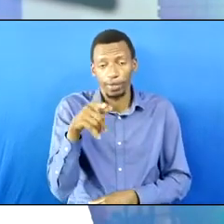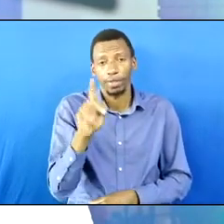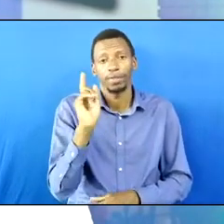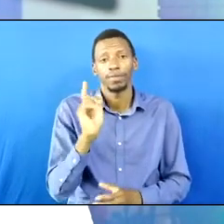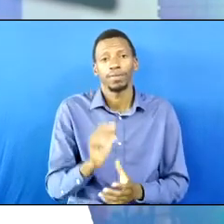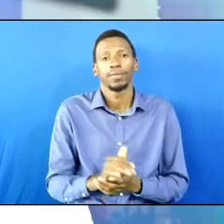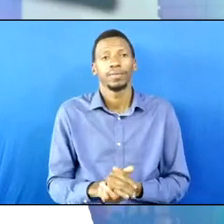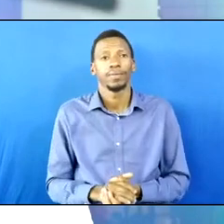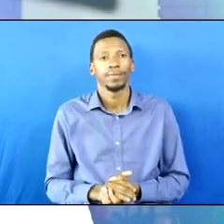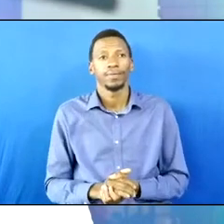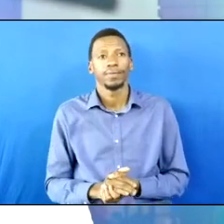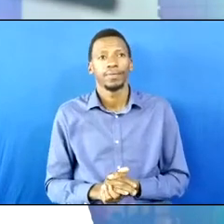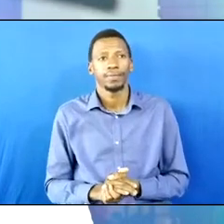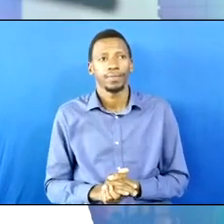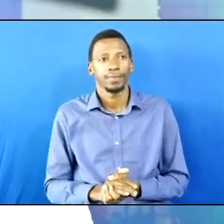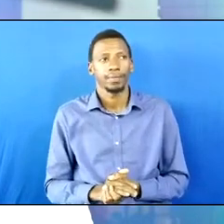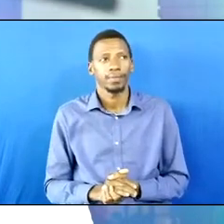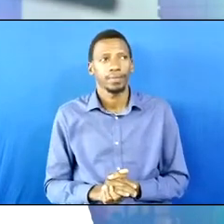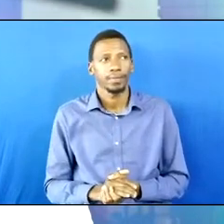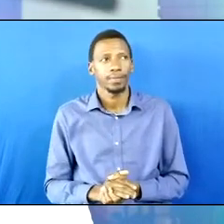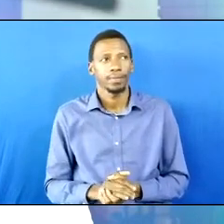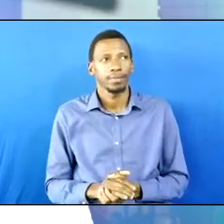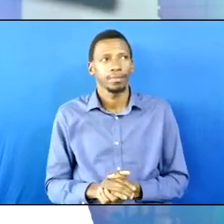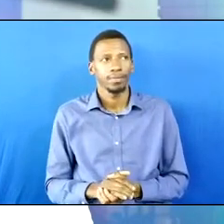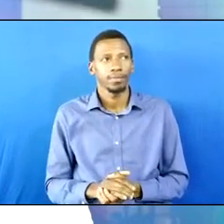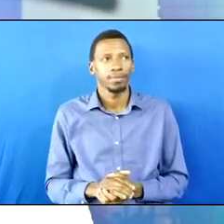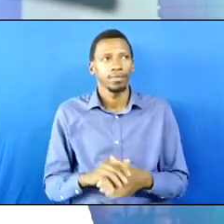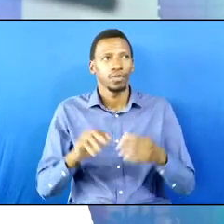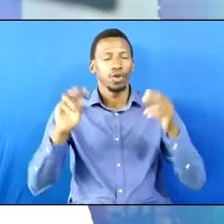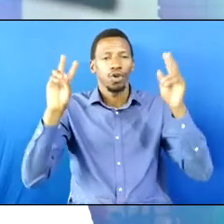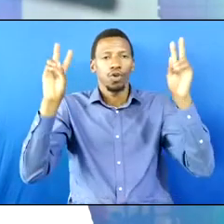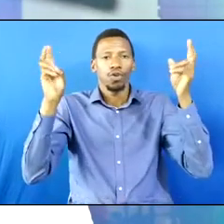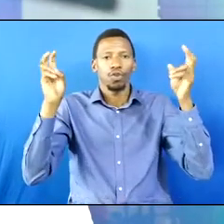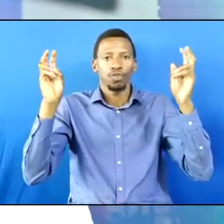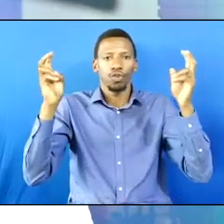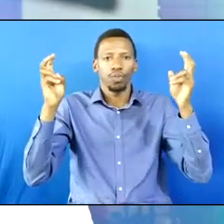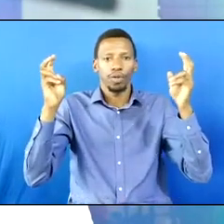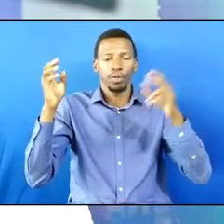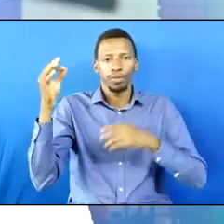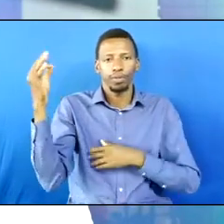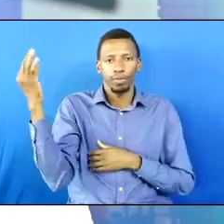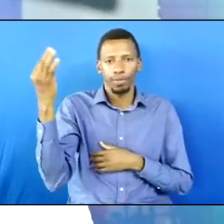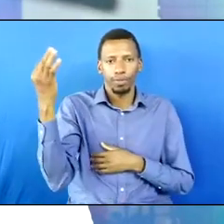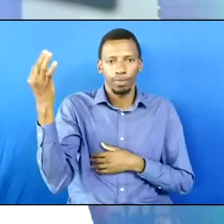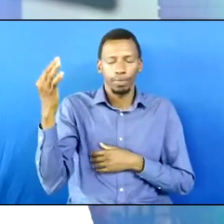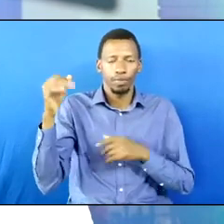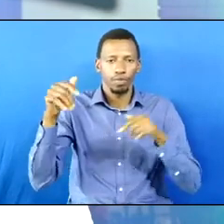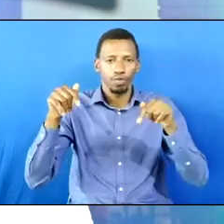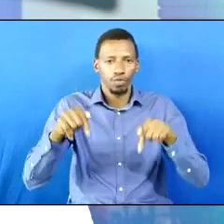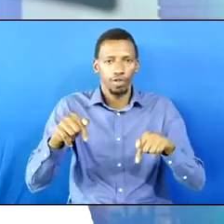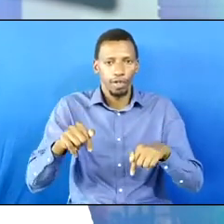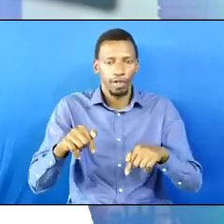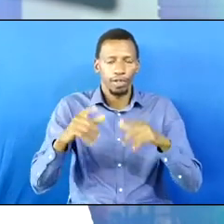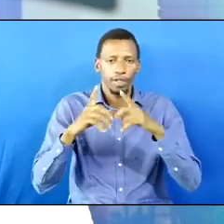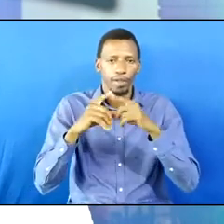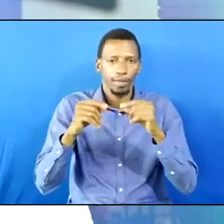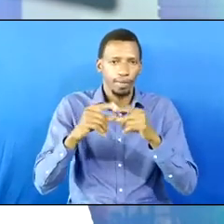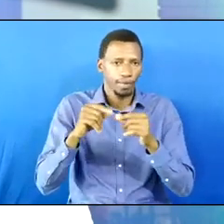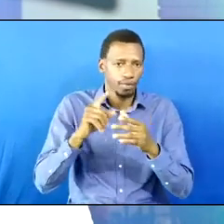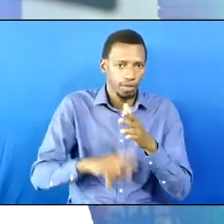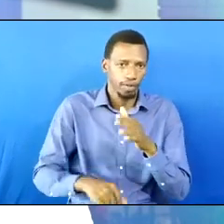And the topic of our study for the day topic for our message for the